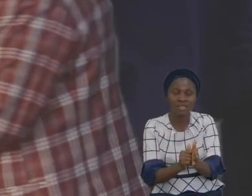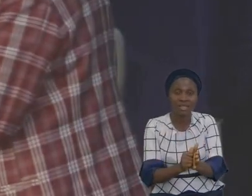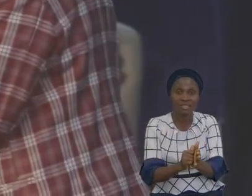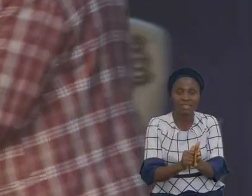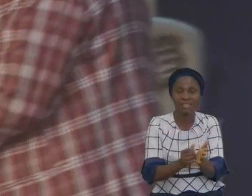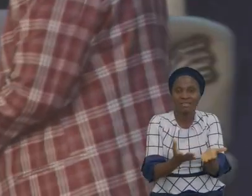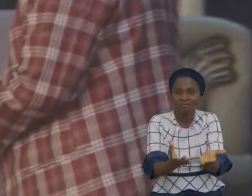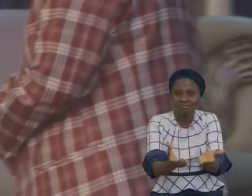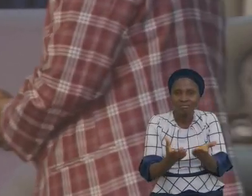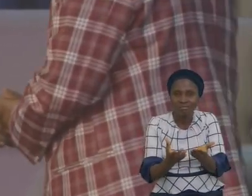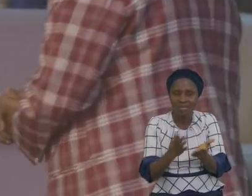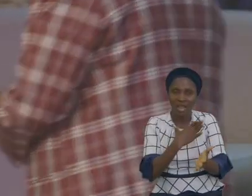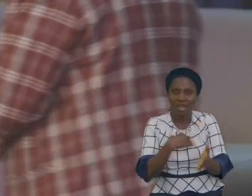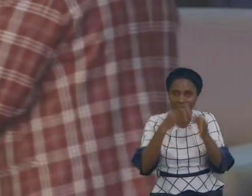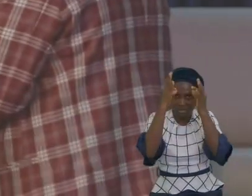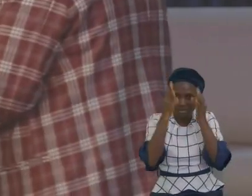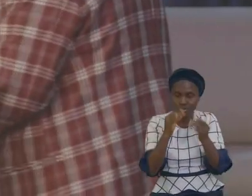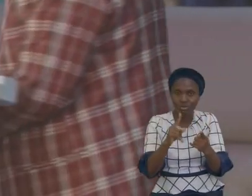lives,